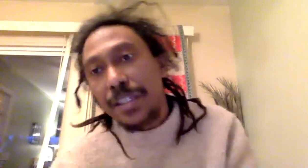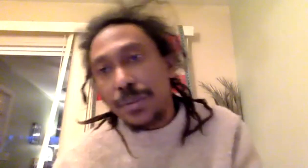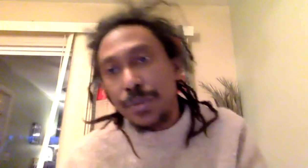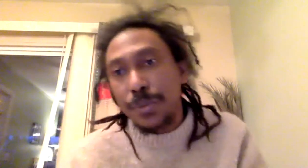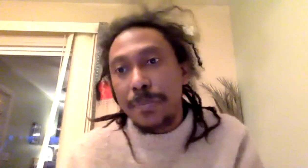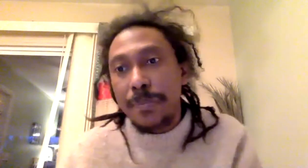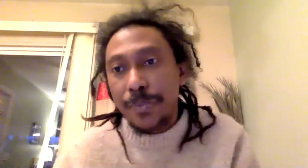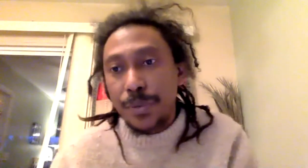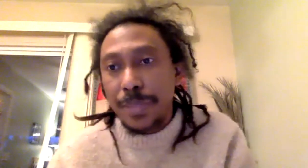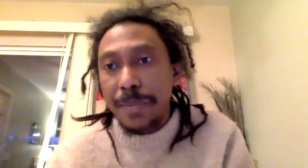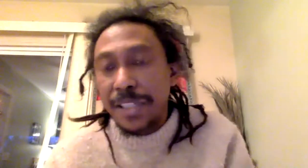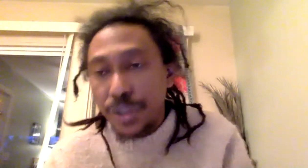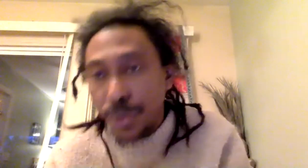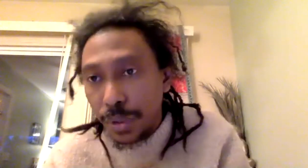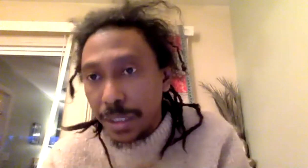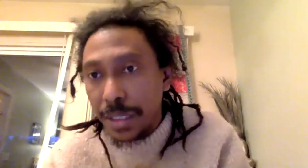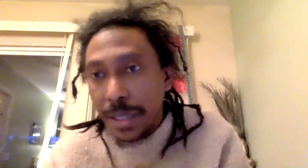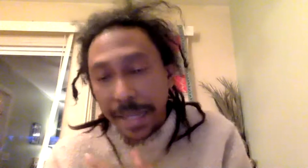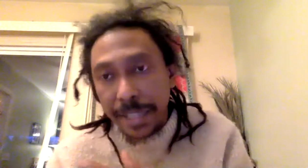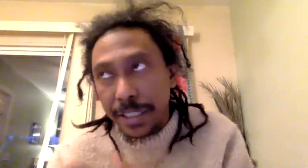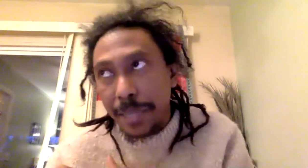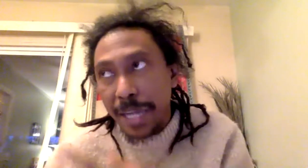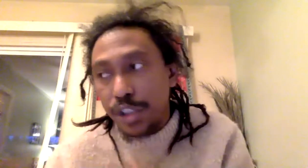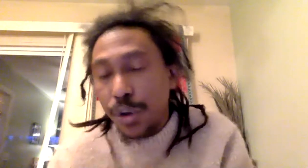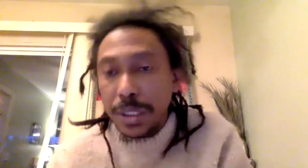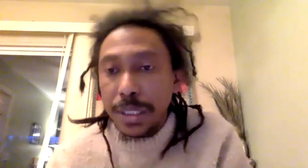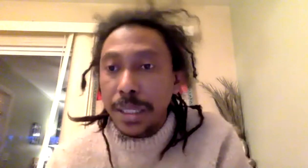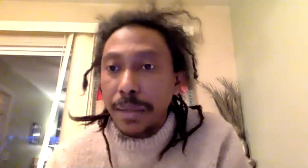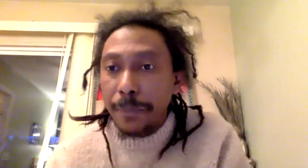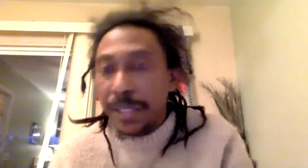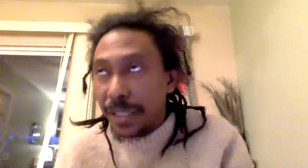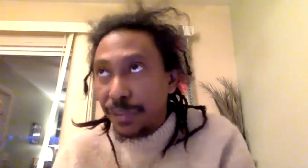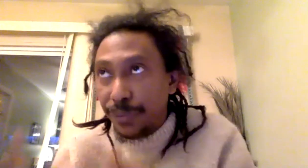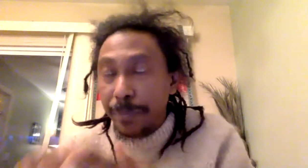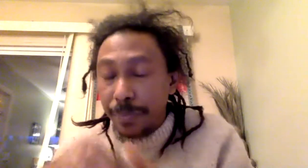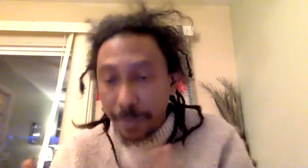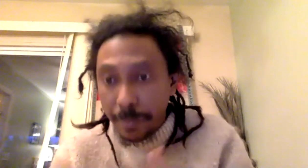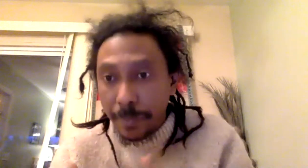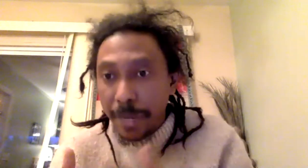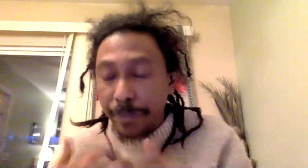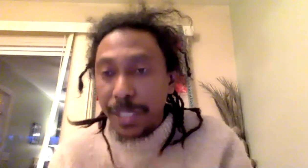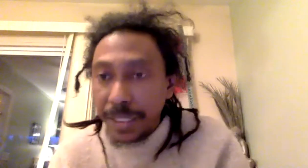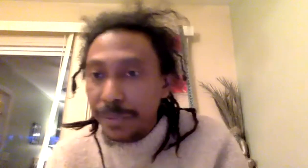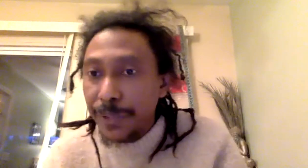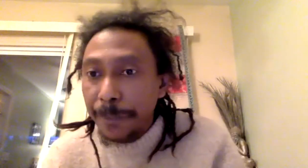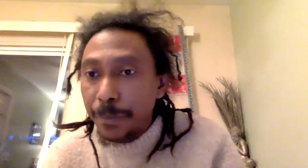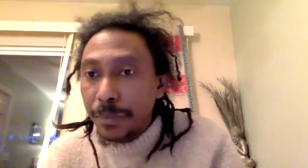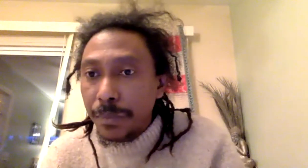here to be my choice. I can say my choice, but if I'm my